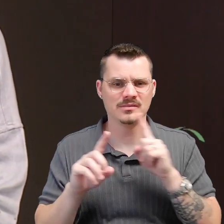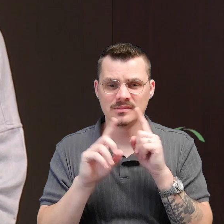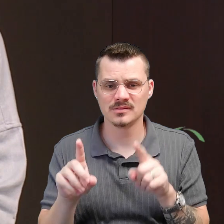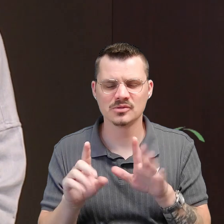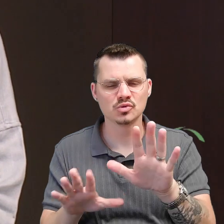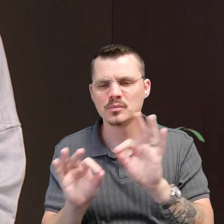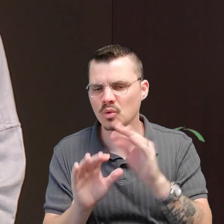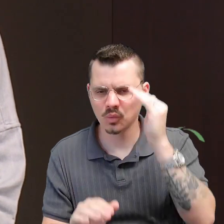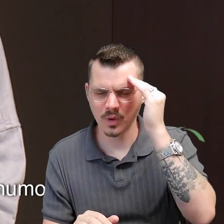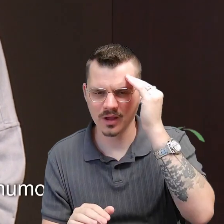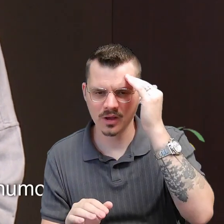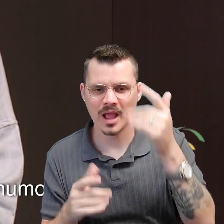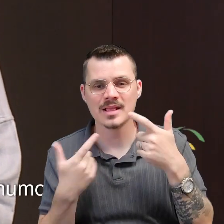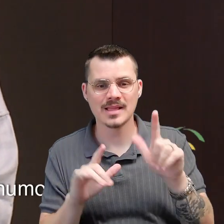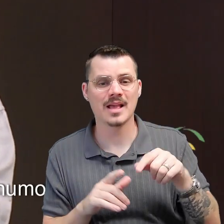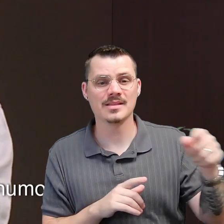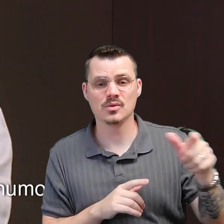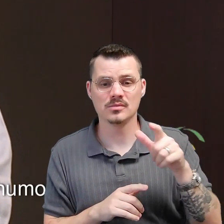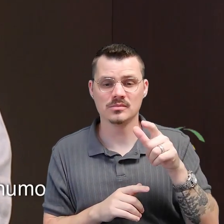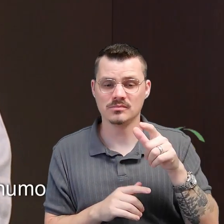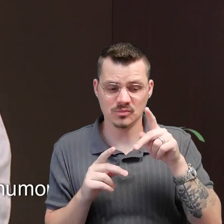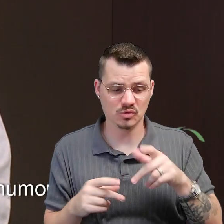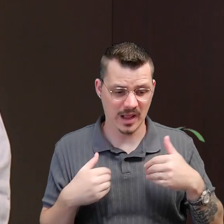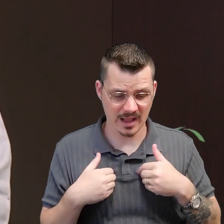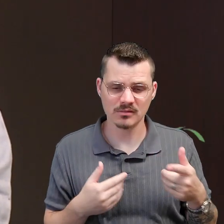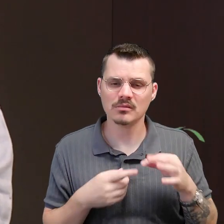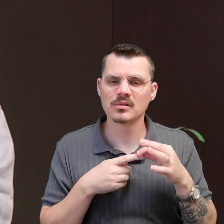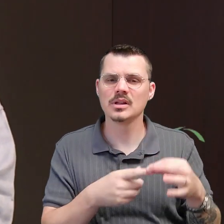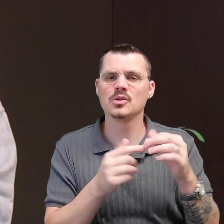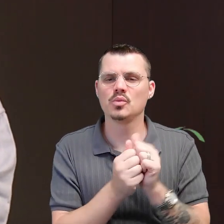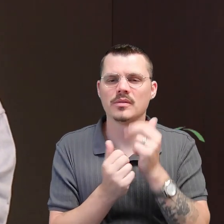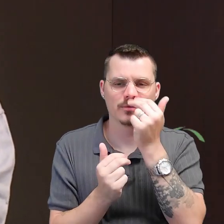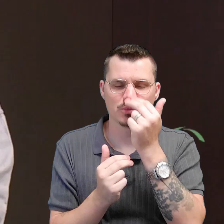aware. Let the other person take the lead with humor.